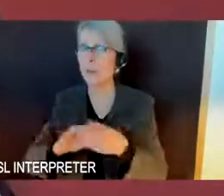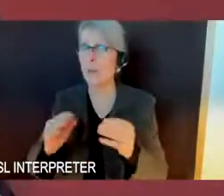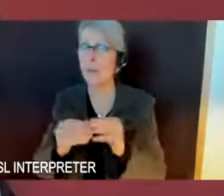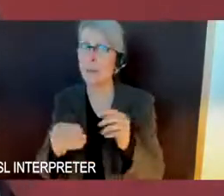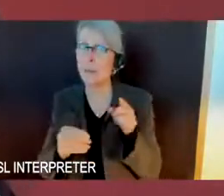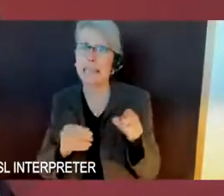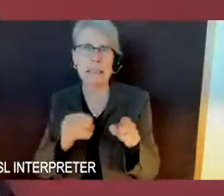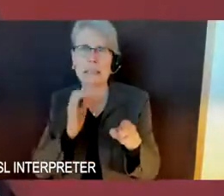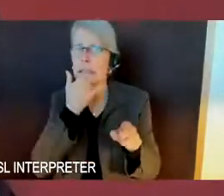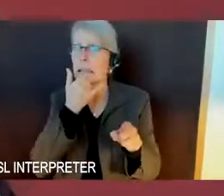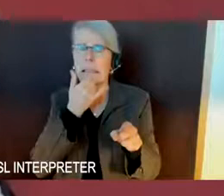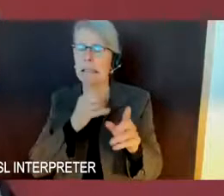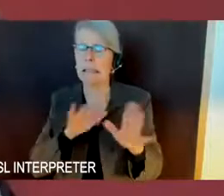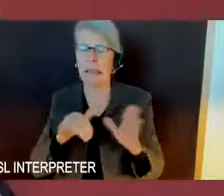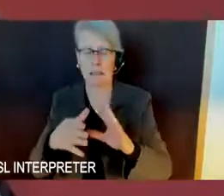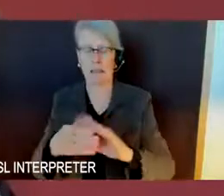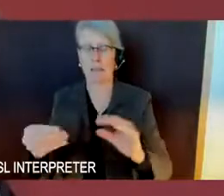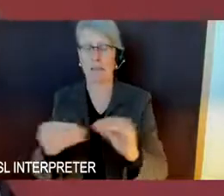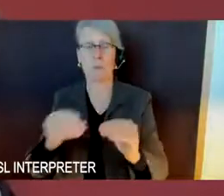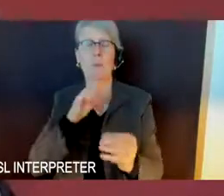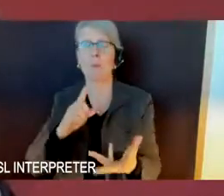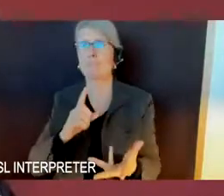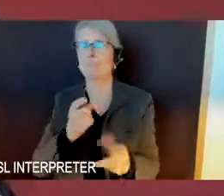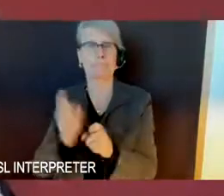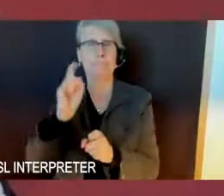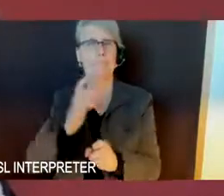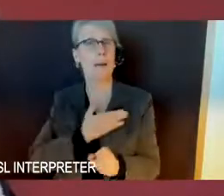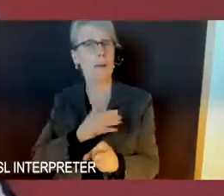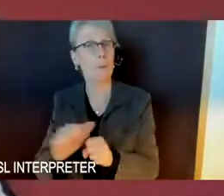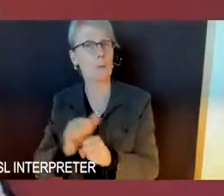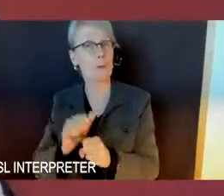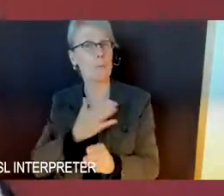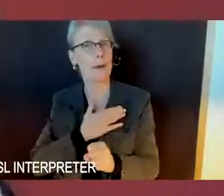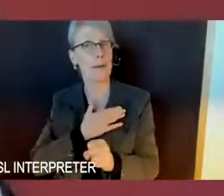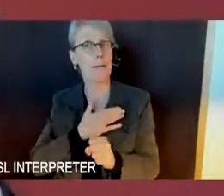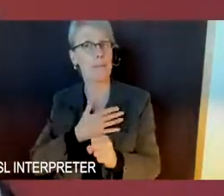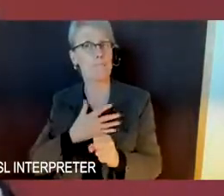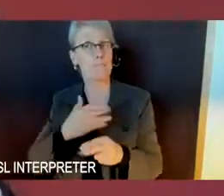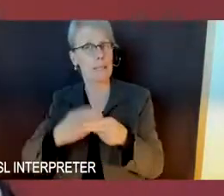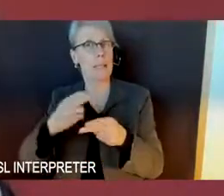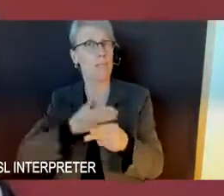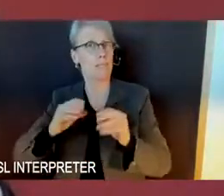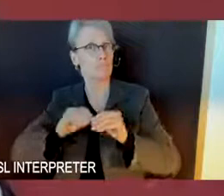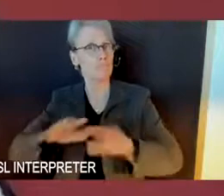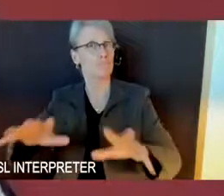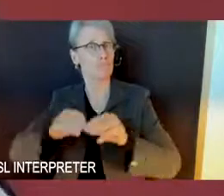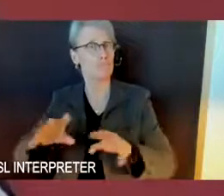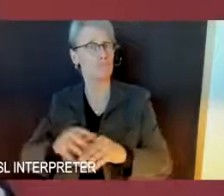out, to create awareness, but they'd done it in a way that was actually harmful to the work that I was trying to